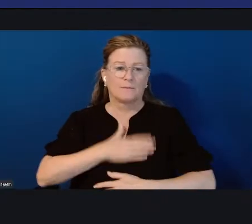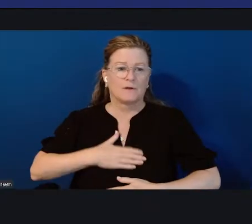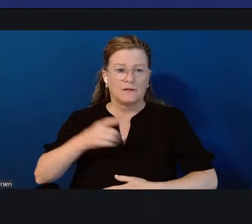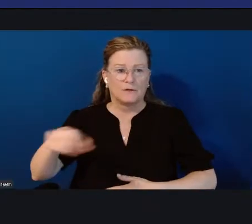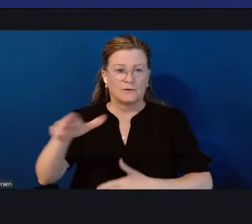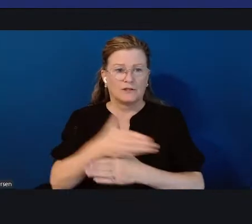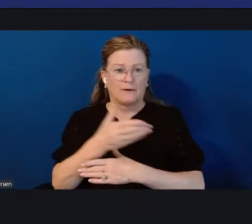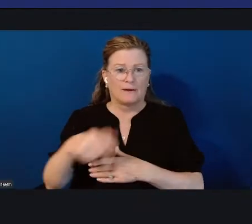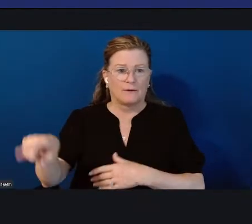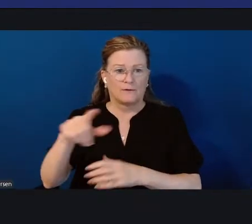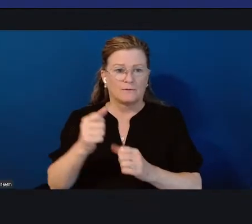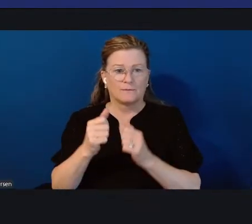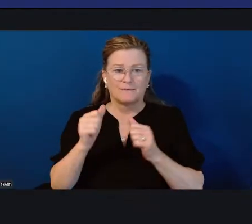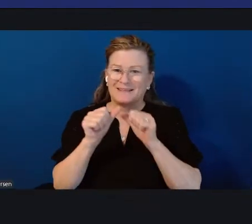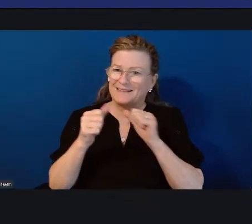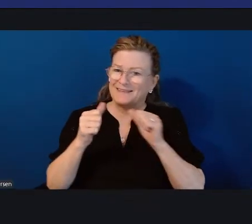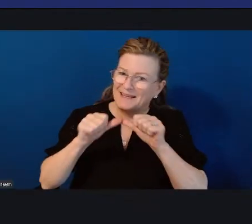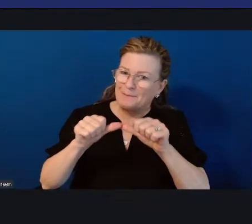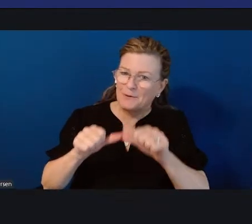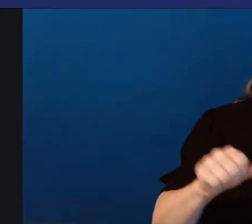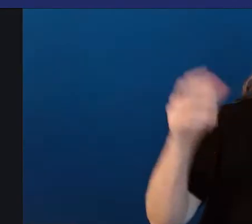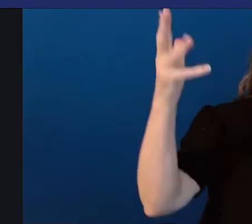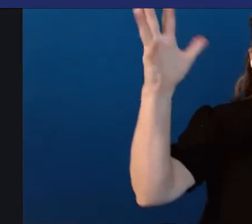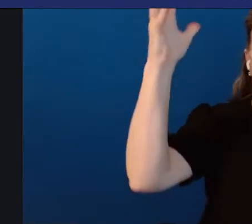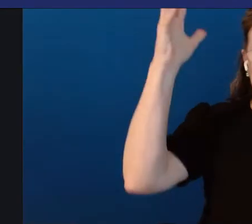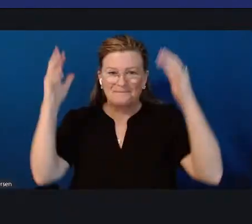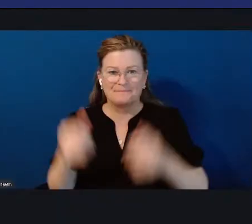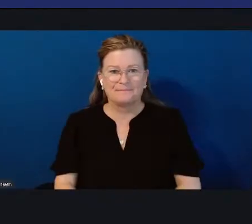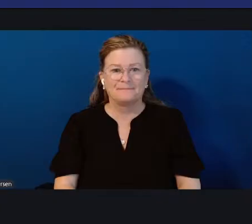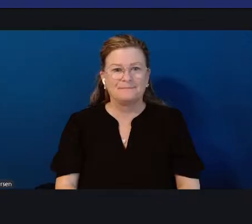sharing them. Keep going. Good job.